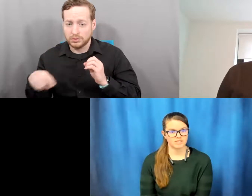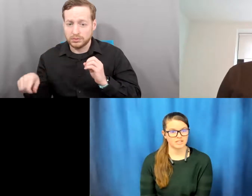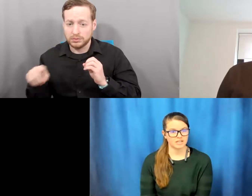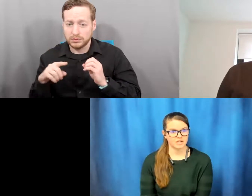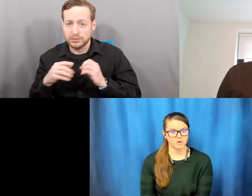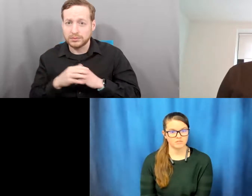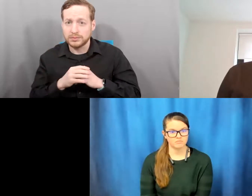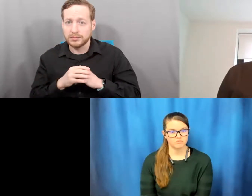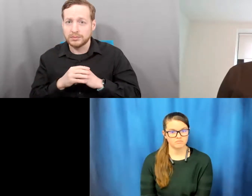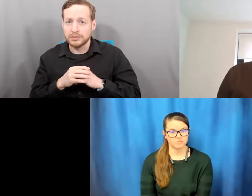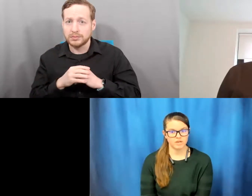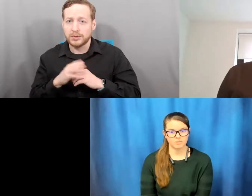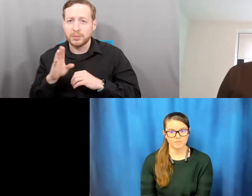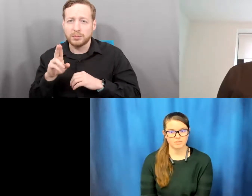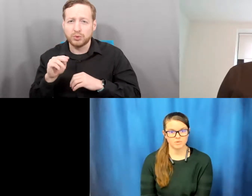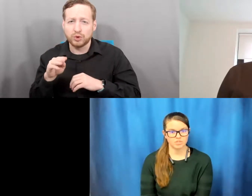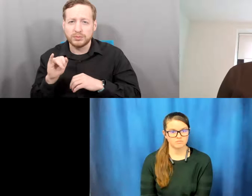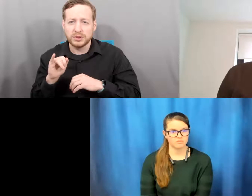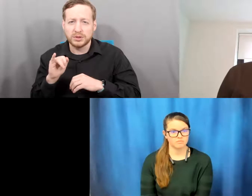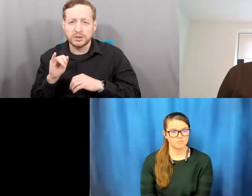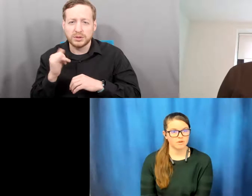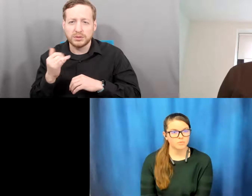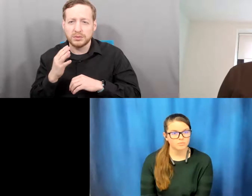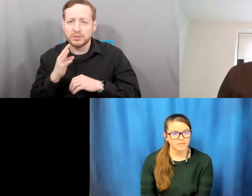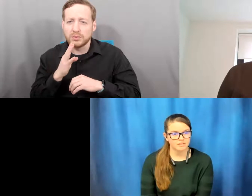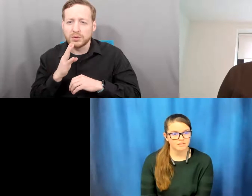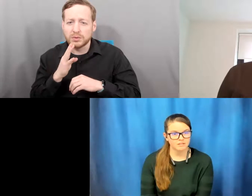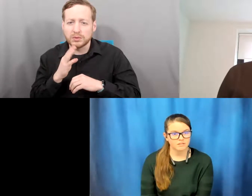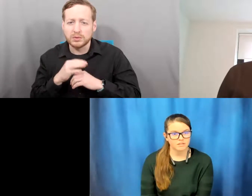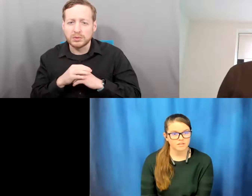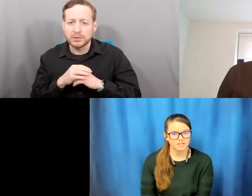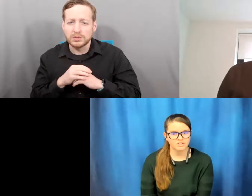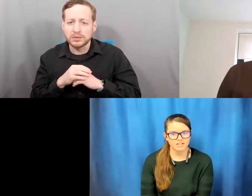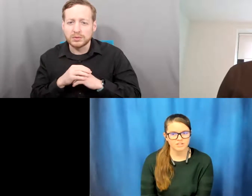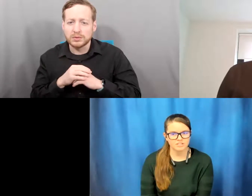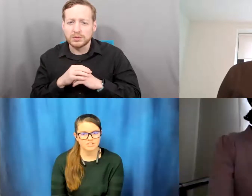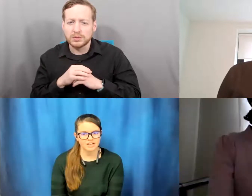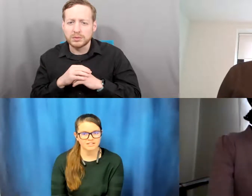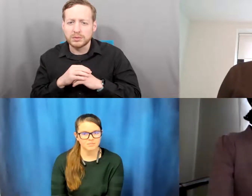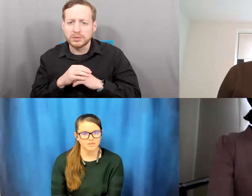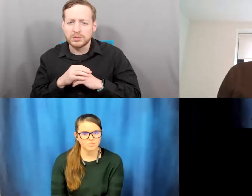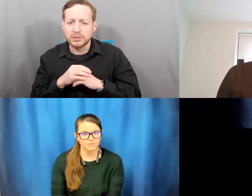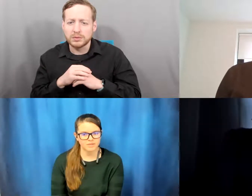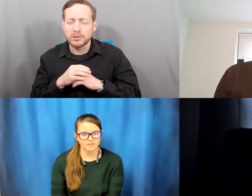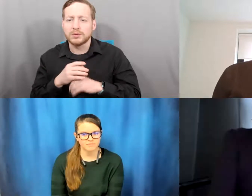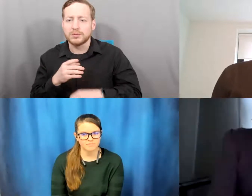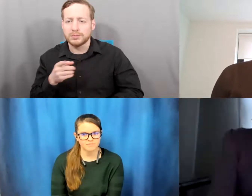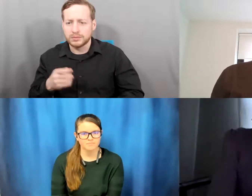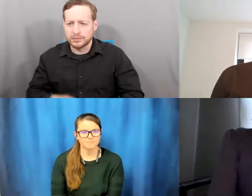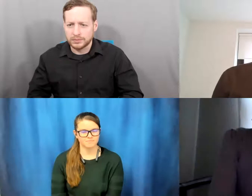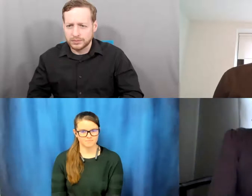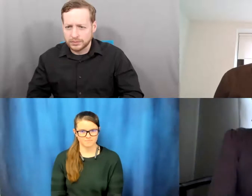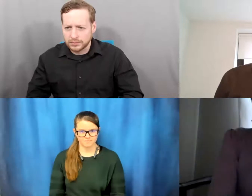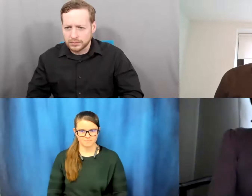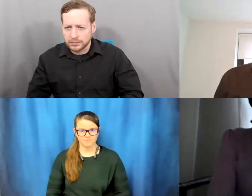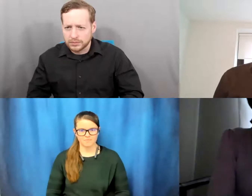Not seeing anyone. Would anyone make a motion? Boonmi? It looks like you're saying something, Boonmi.